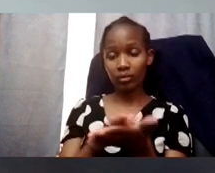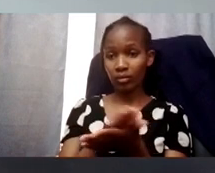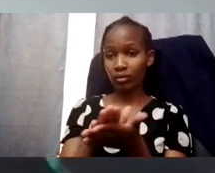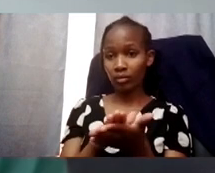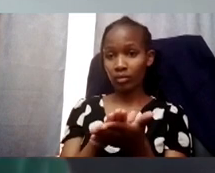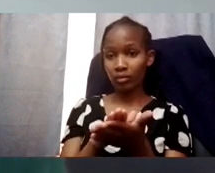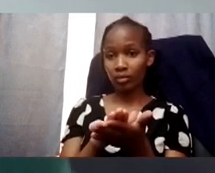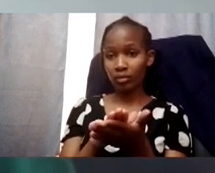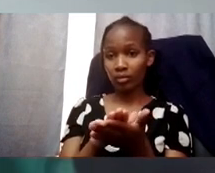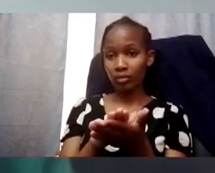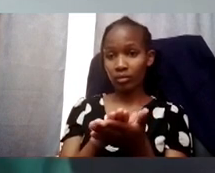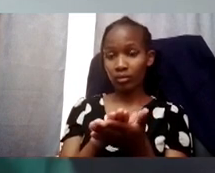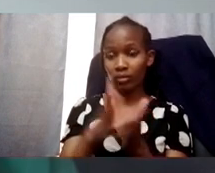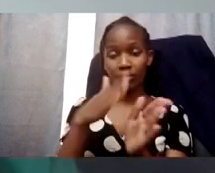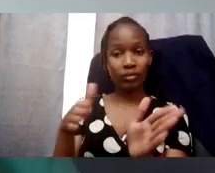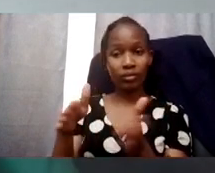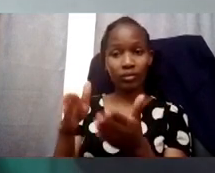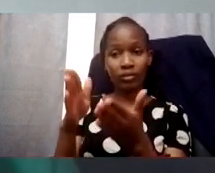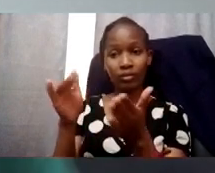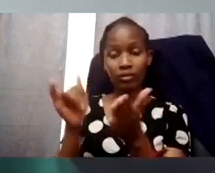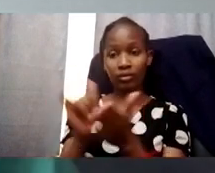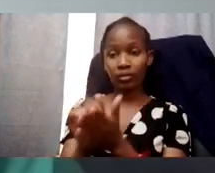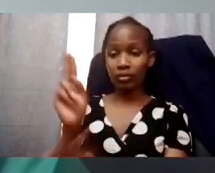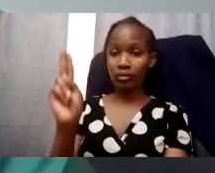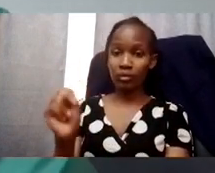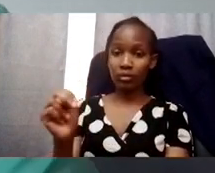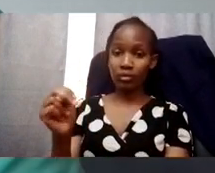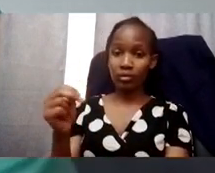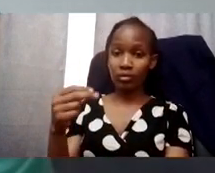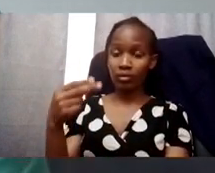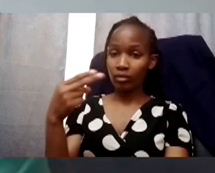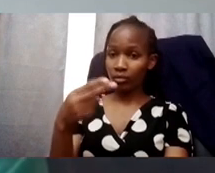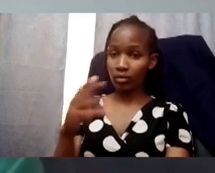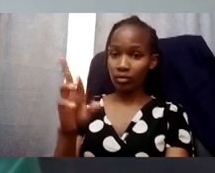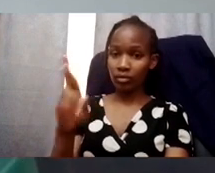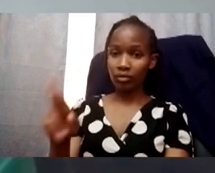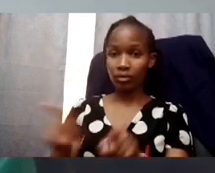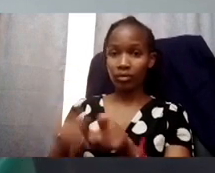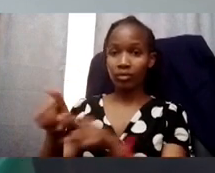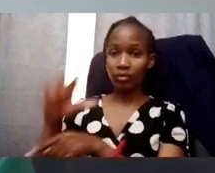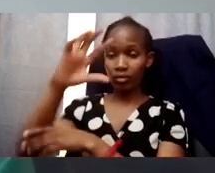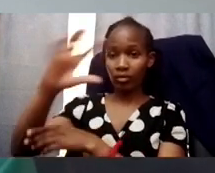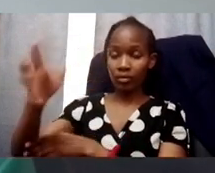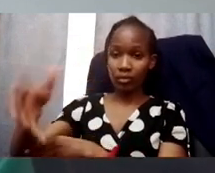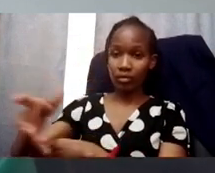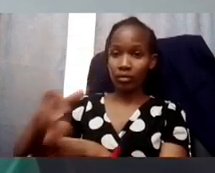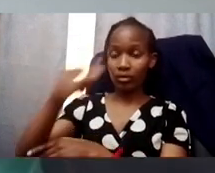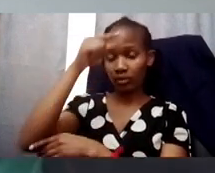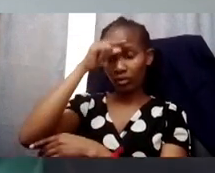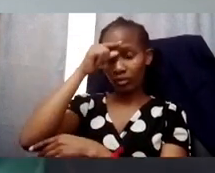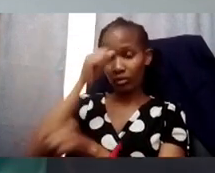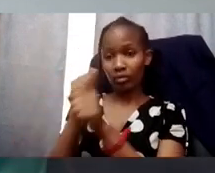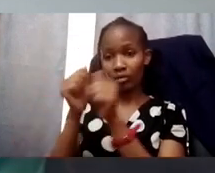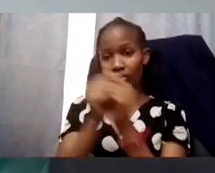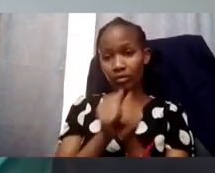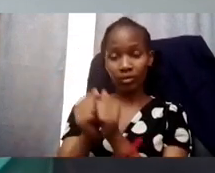It's a way that UNHCR and the county governments of Turkana is working together to ensure that both refugees and the